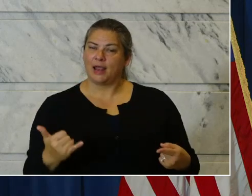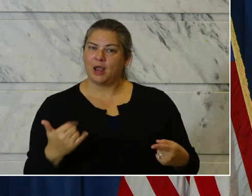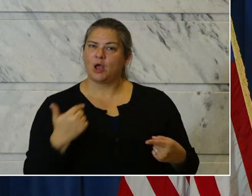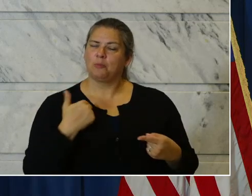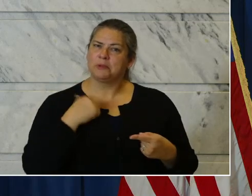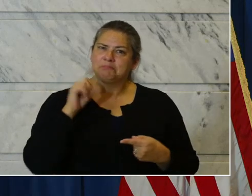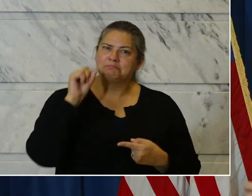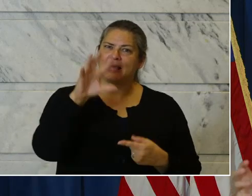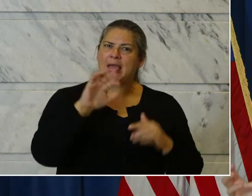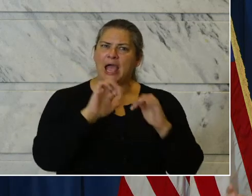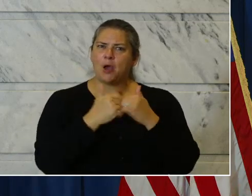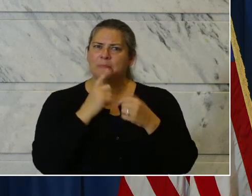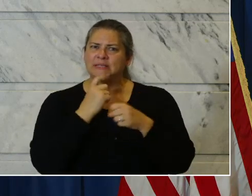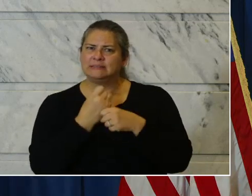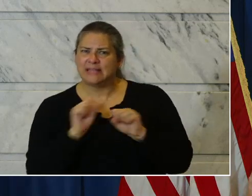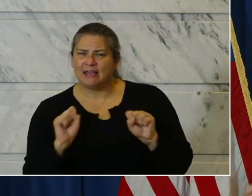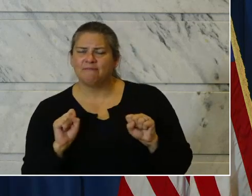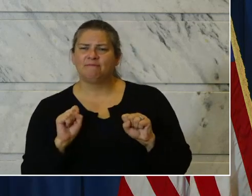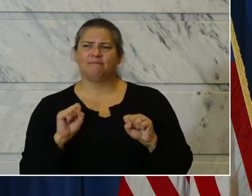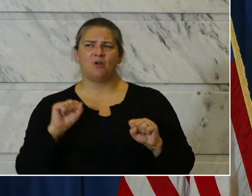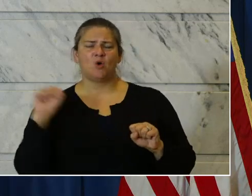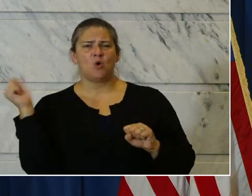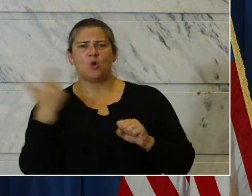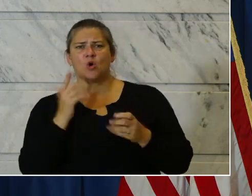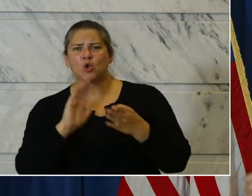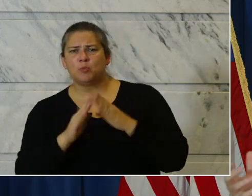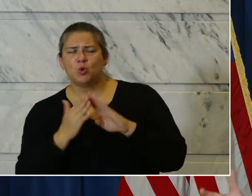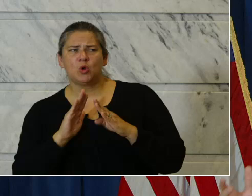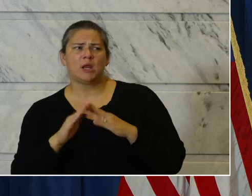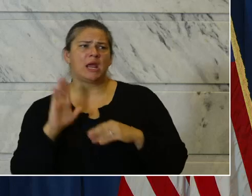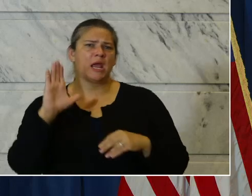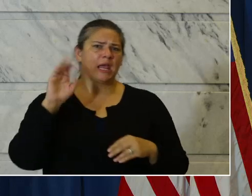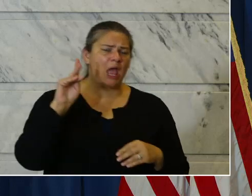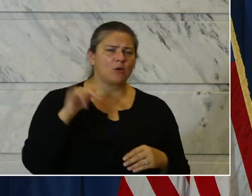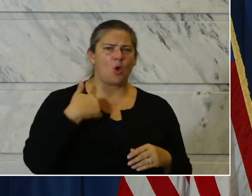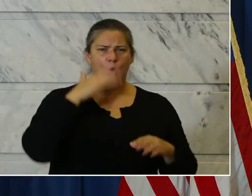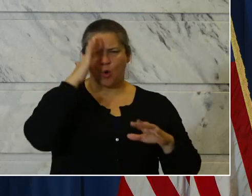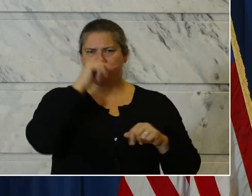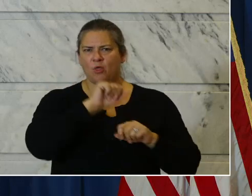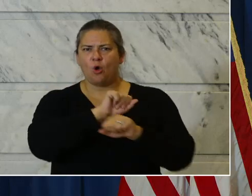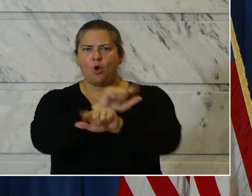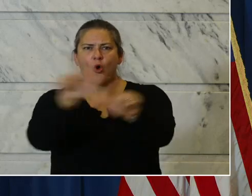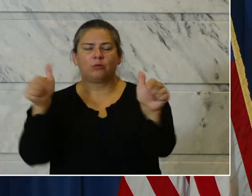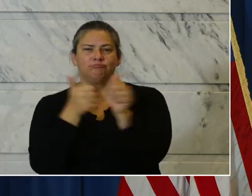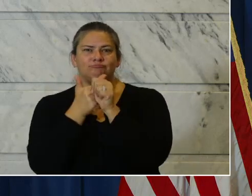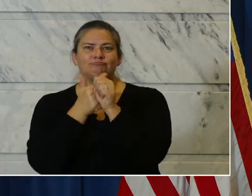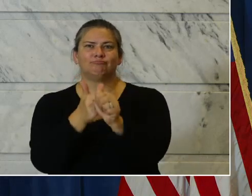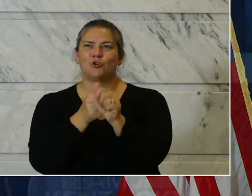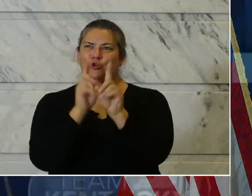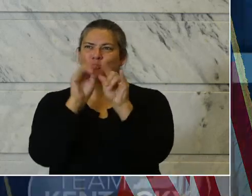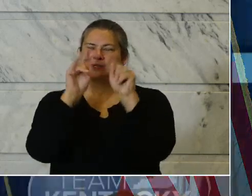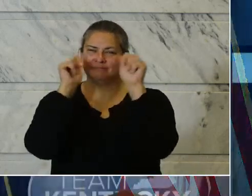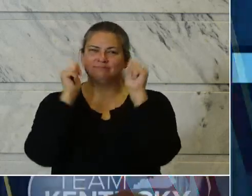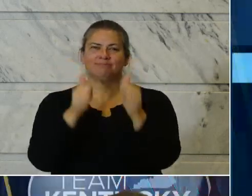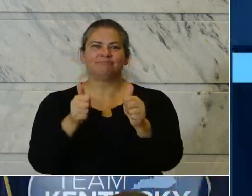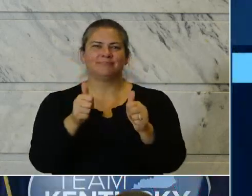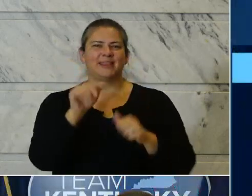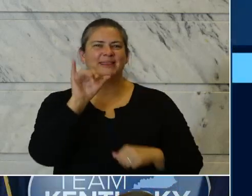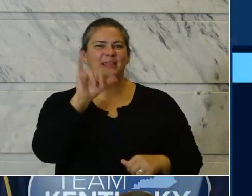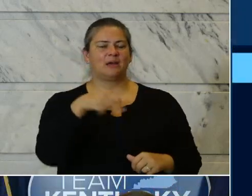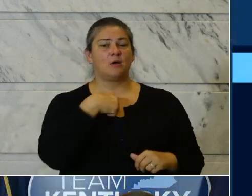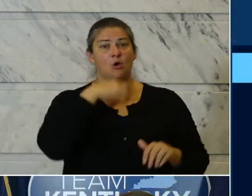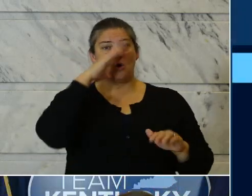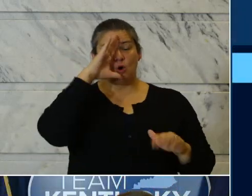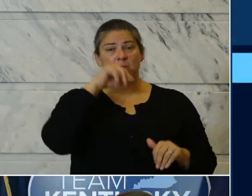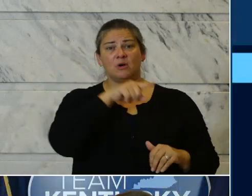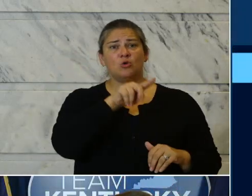do trick-or-treating, that every community, every county, every city will grab a hold of it and will say, let's do it this way. That they will look at the